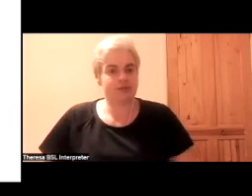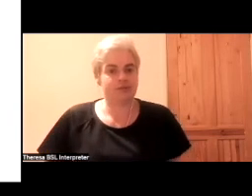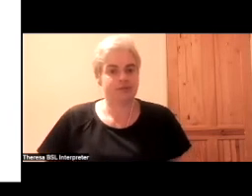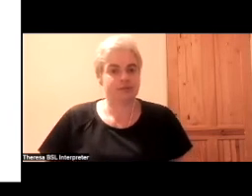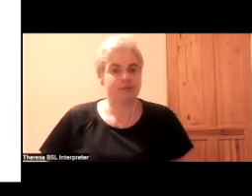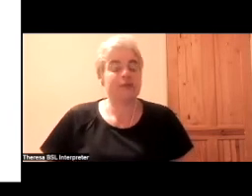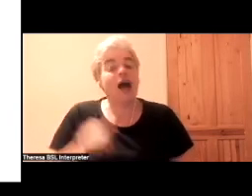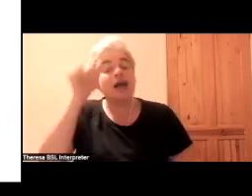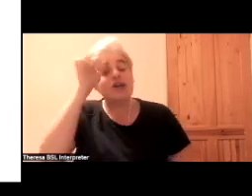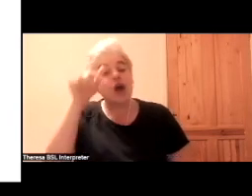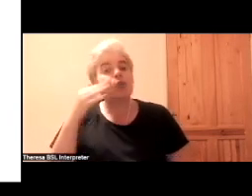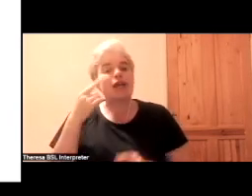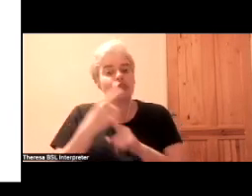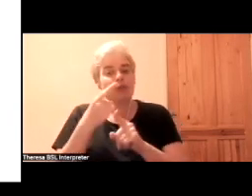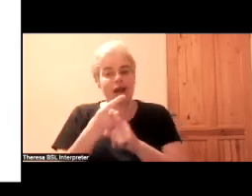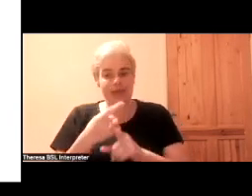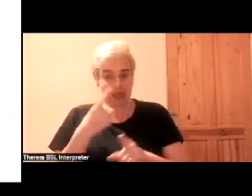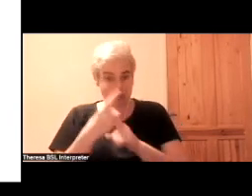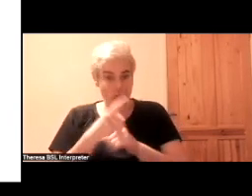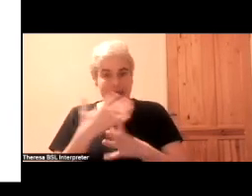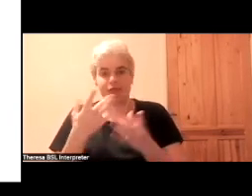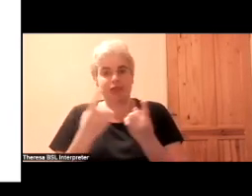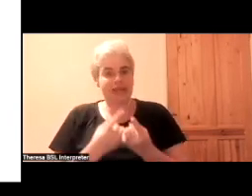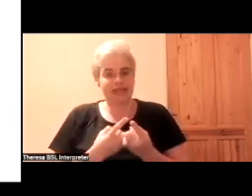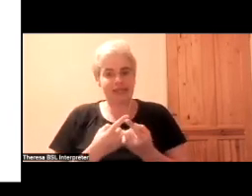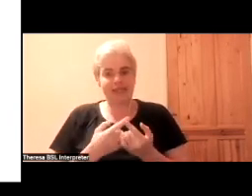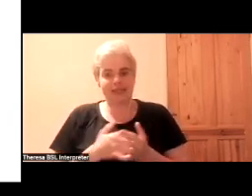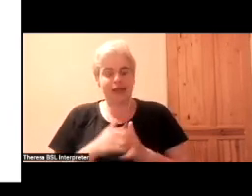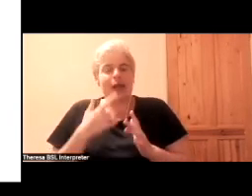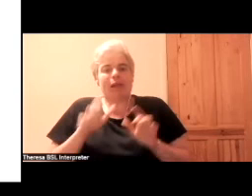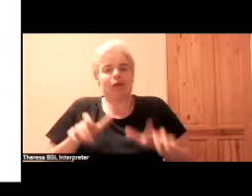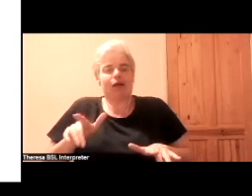And I know that when I talk about this, I'm talking about things where angels fear to tread.